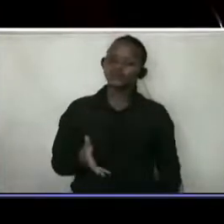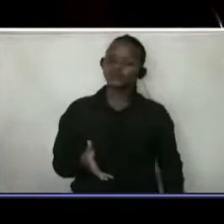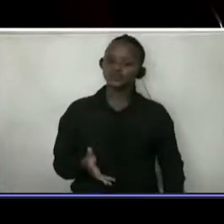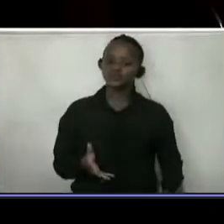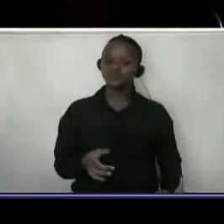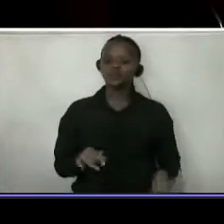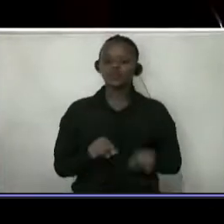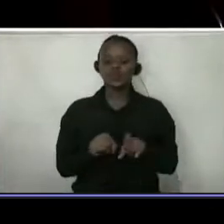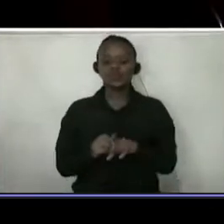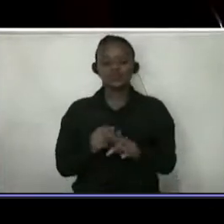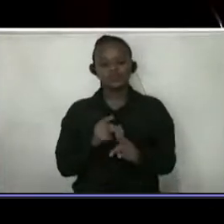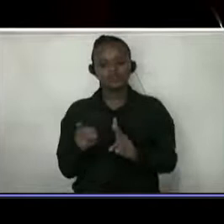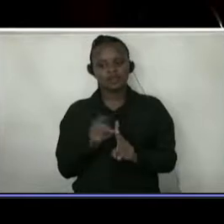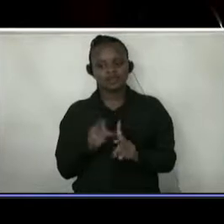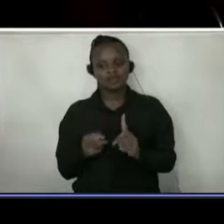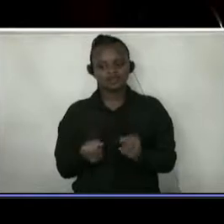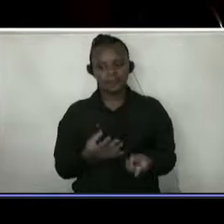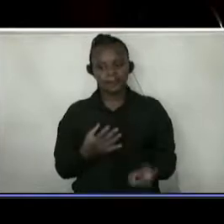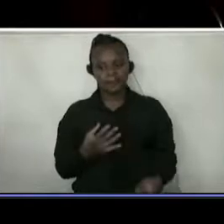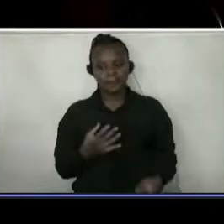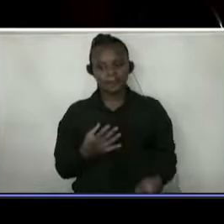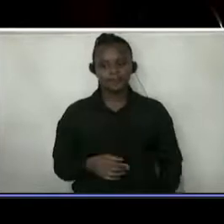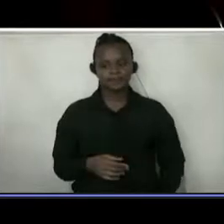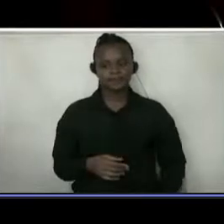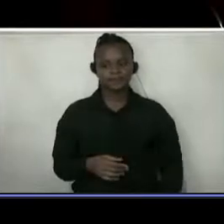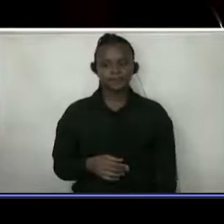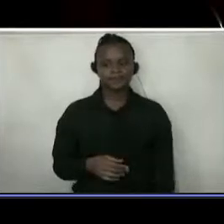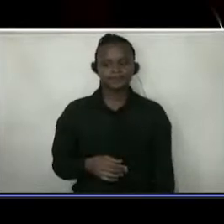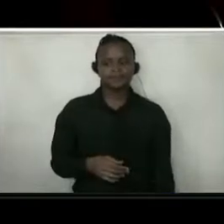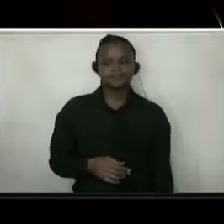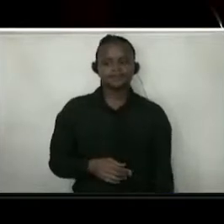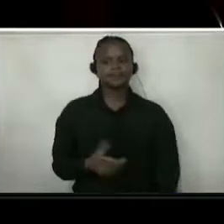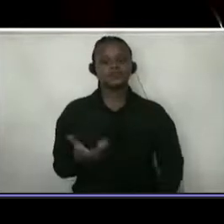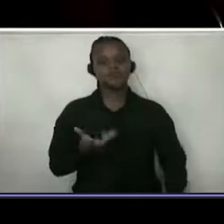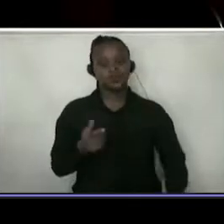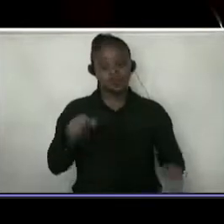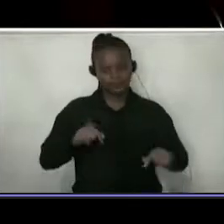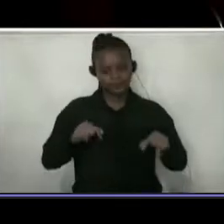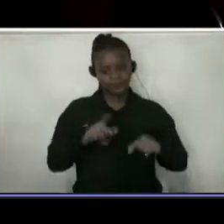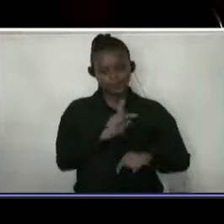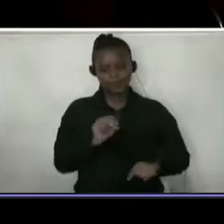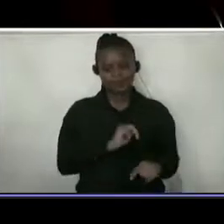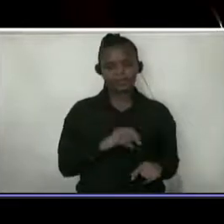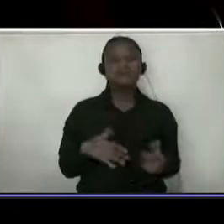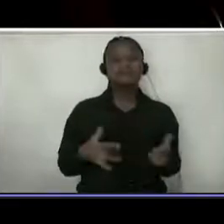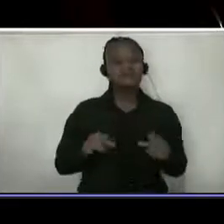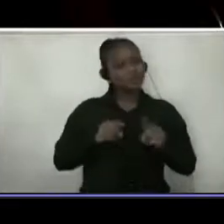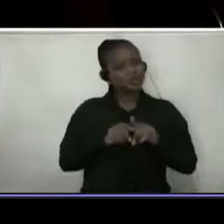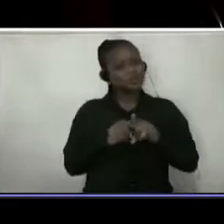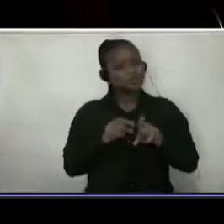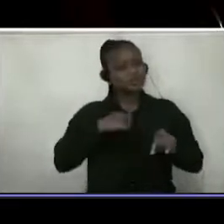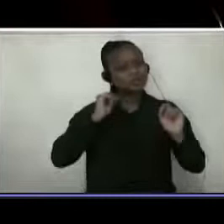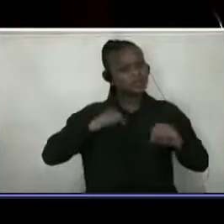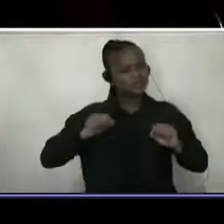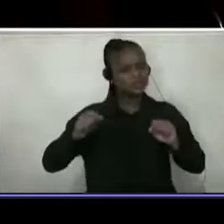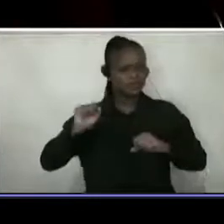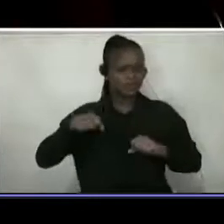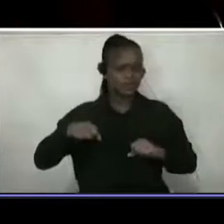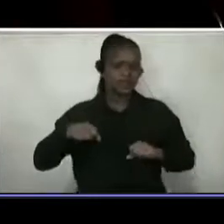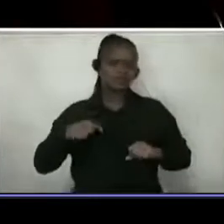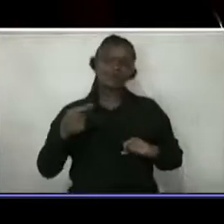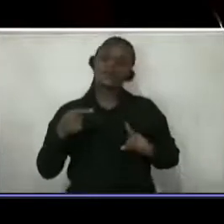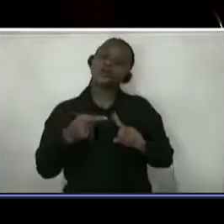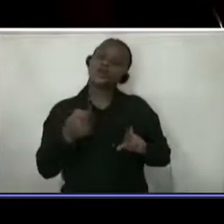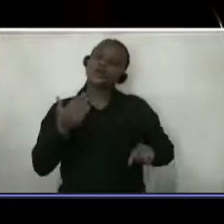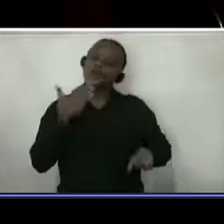herein lies the root of the instability in many of our municipalities in KZN. And I do agree with the honourable friend from the NFP that we need to